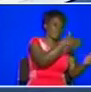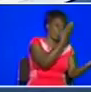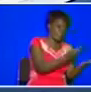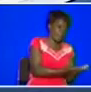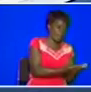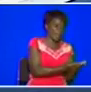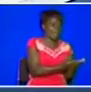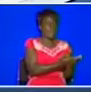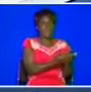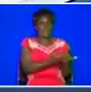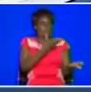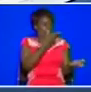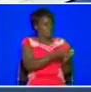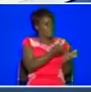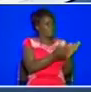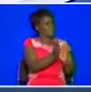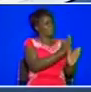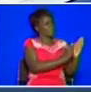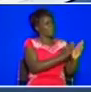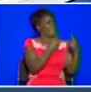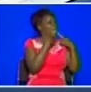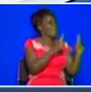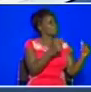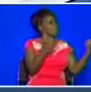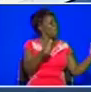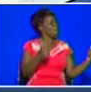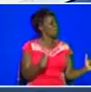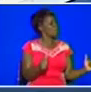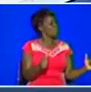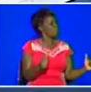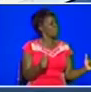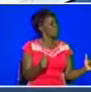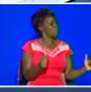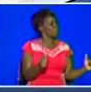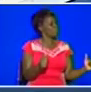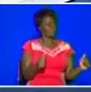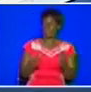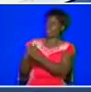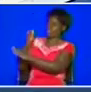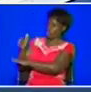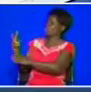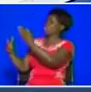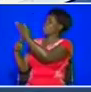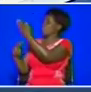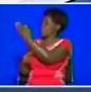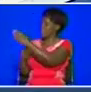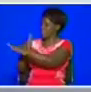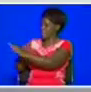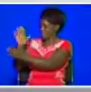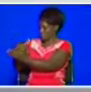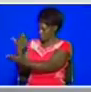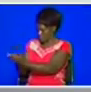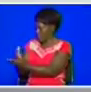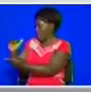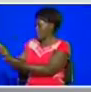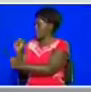all the, you know, the financing arrangements have never been disclosed. All right. So You will cross that bridge when you get there. However, here's another promise